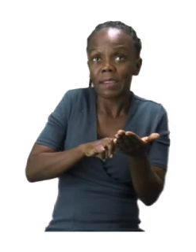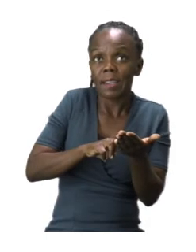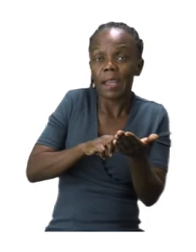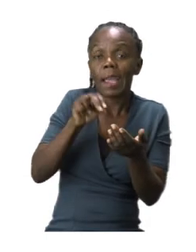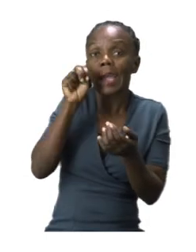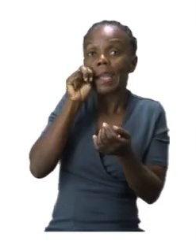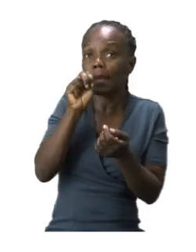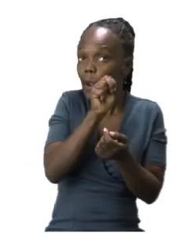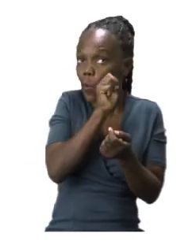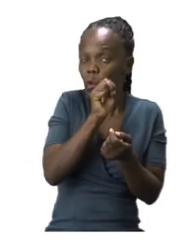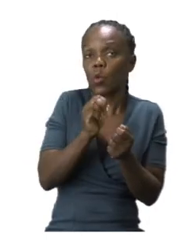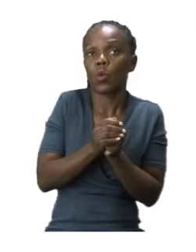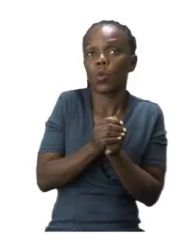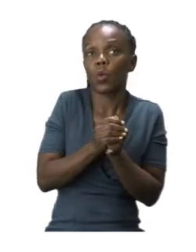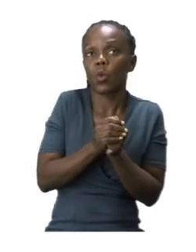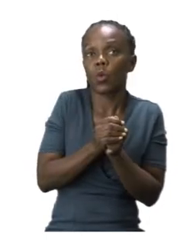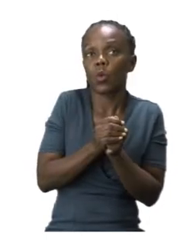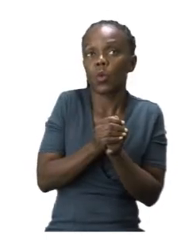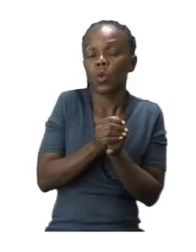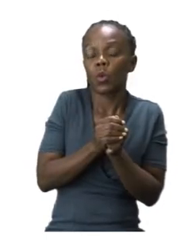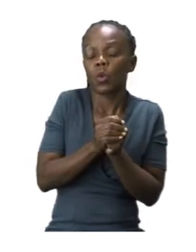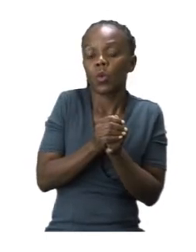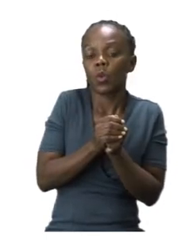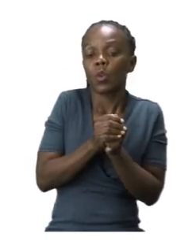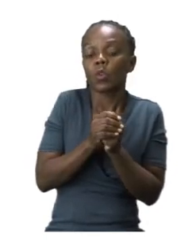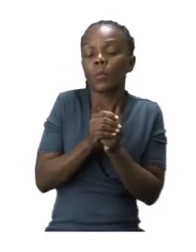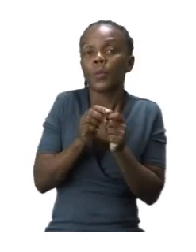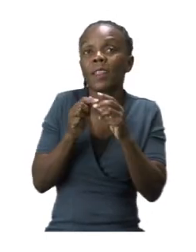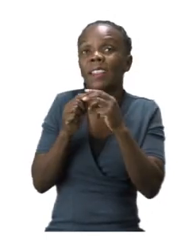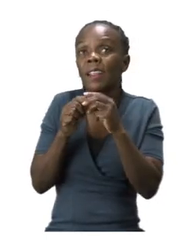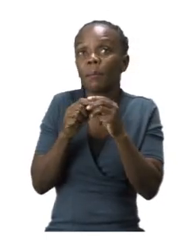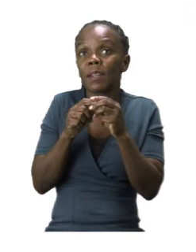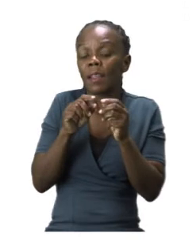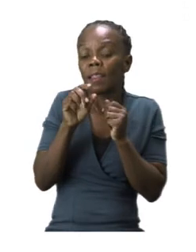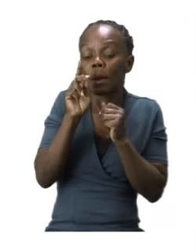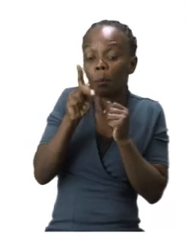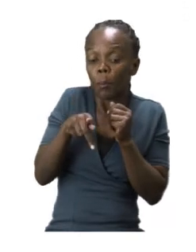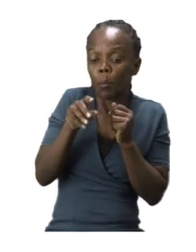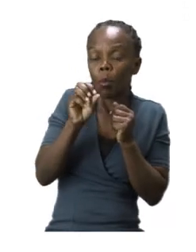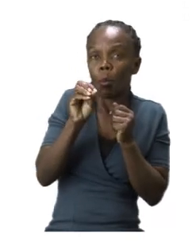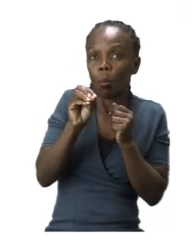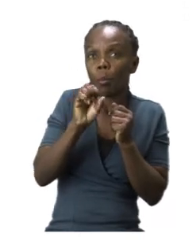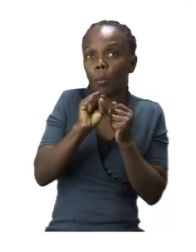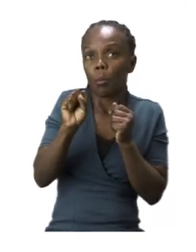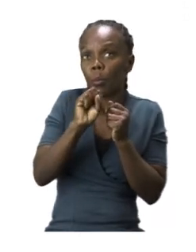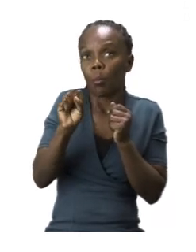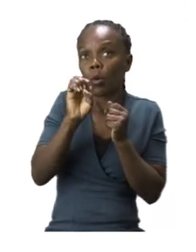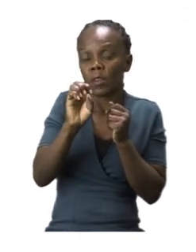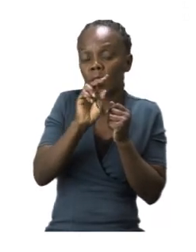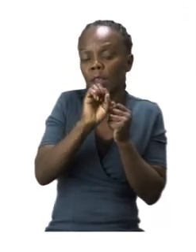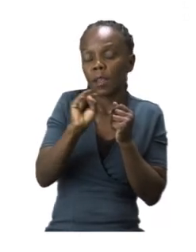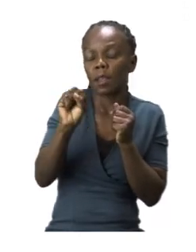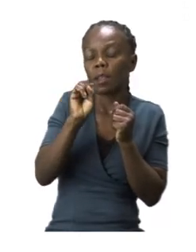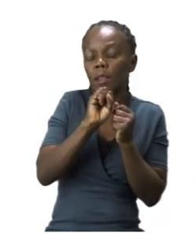are special because they show ownership, what belongs to someone. In this case,